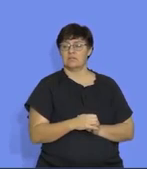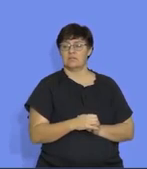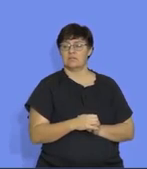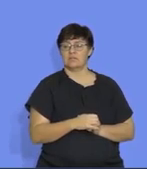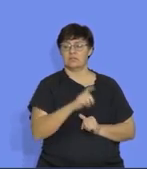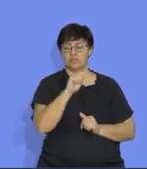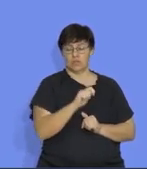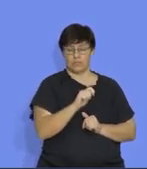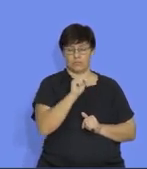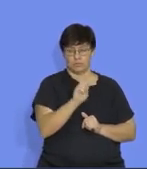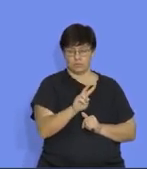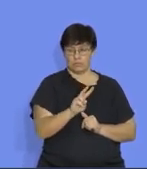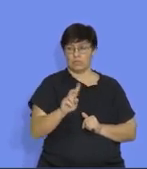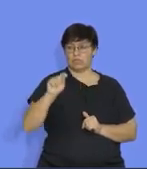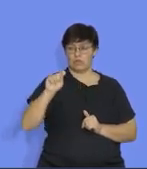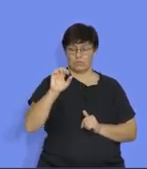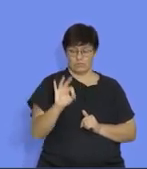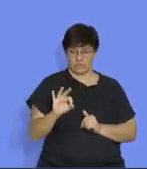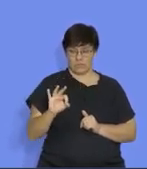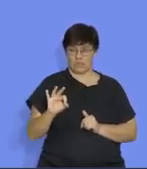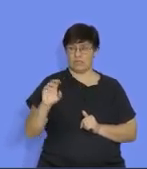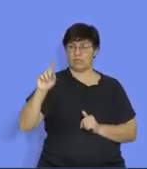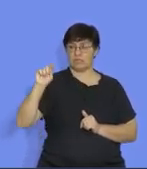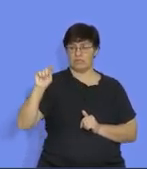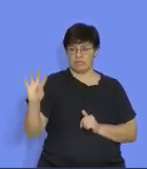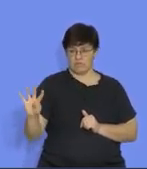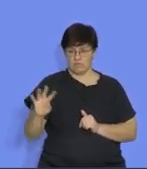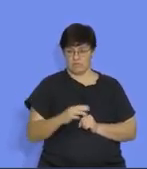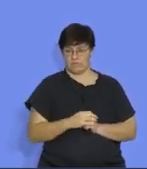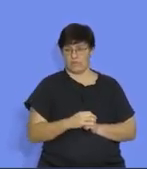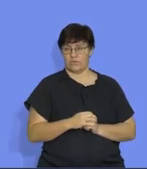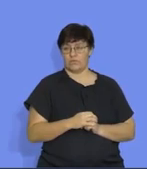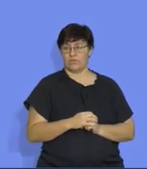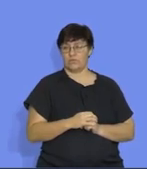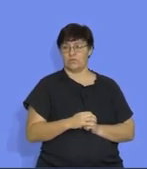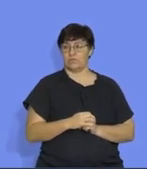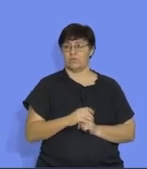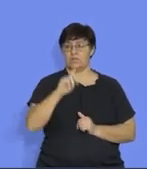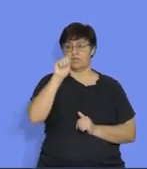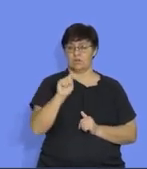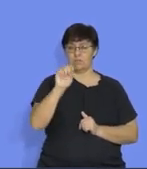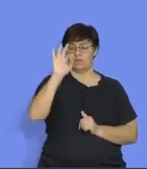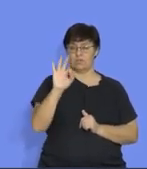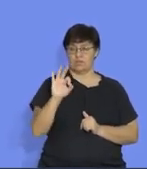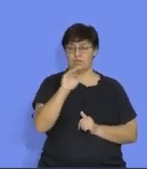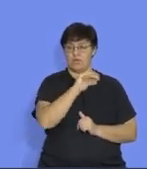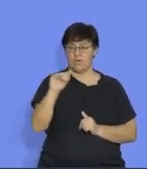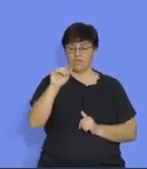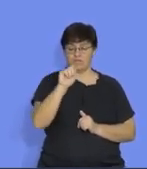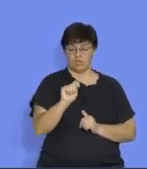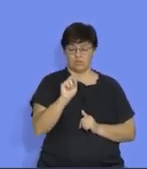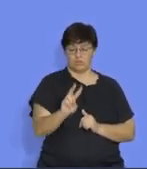this is term 2, term 3, and term 4, term